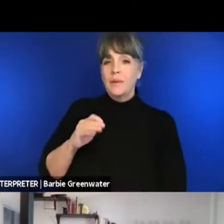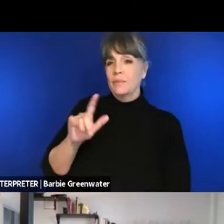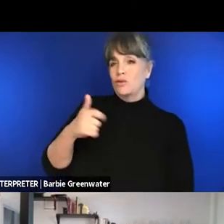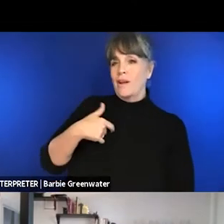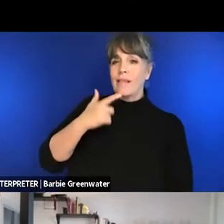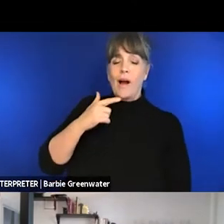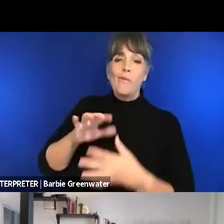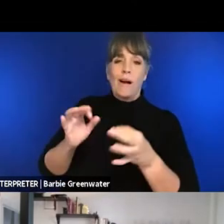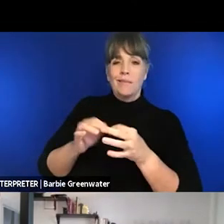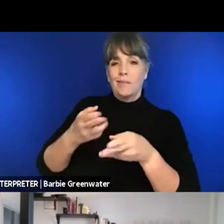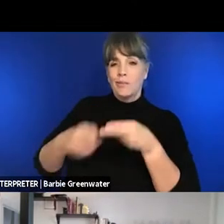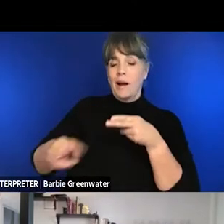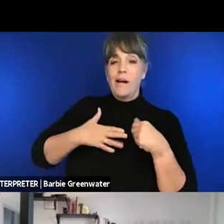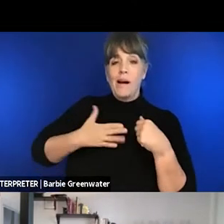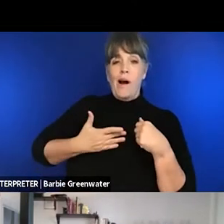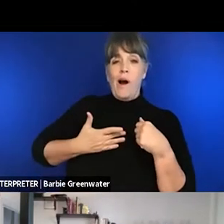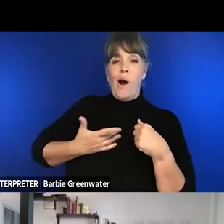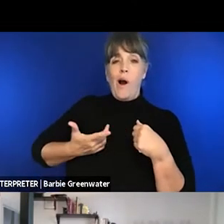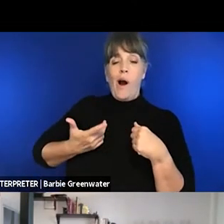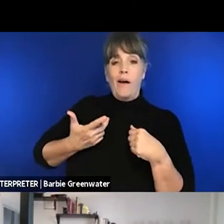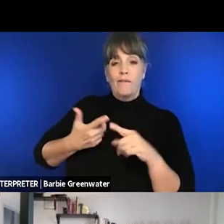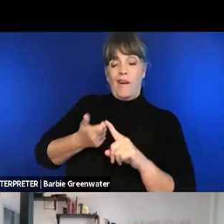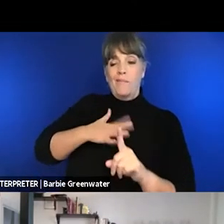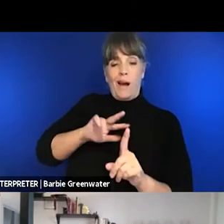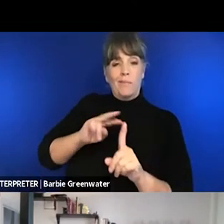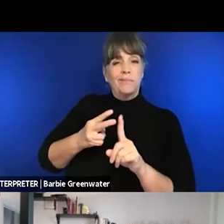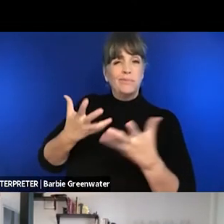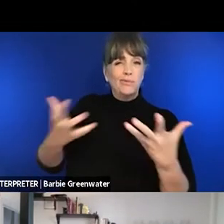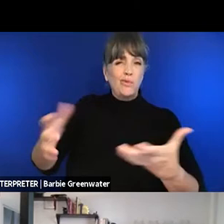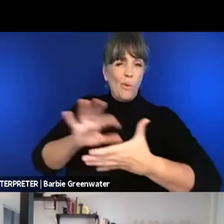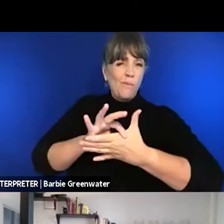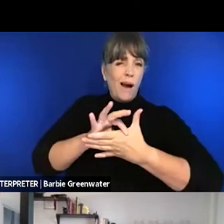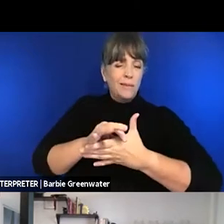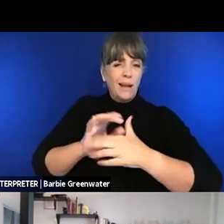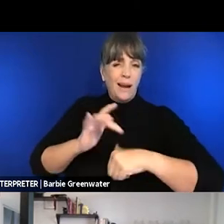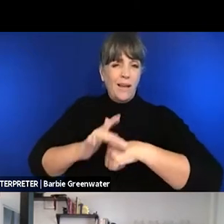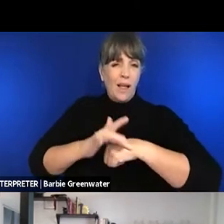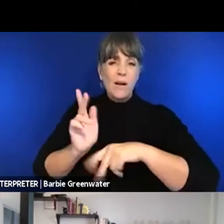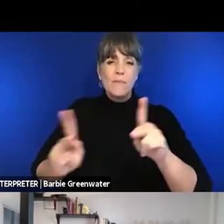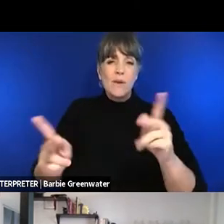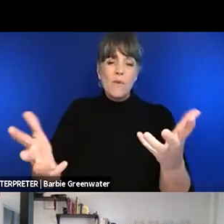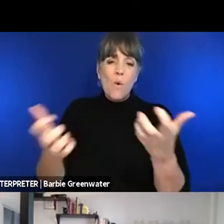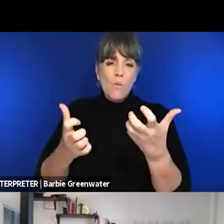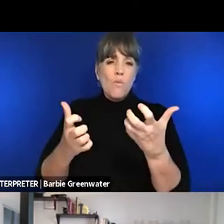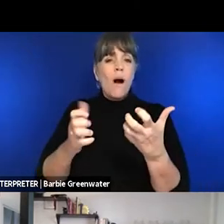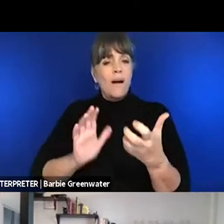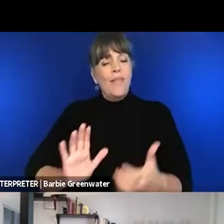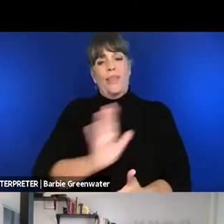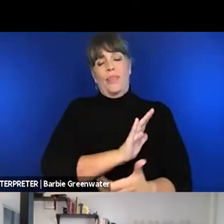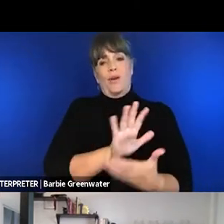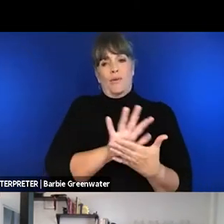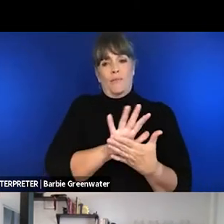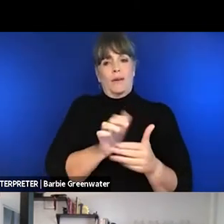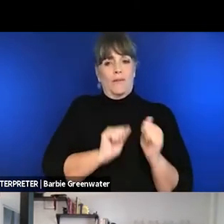my side of the equation here, there is so much content now where people want to have their media audio described and their films